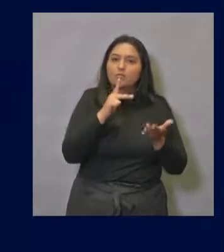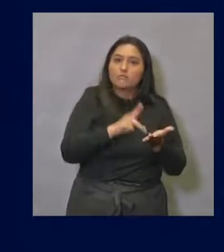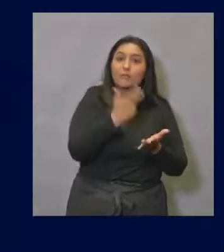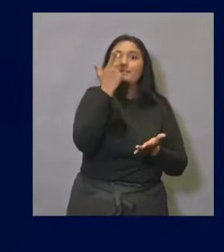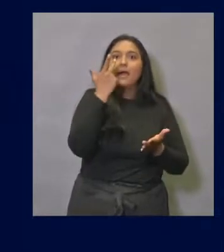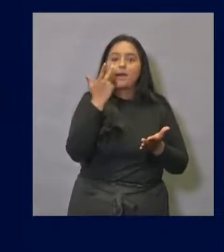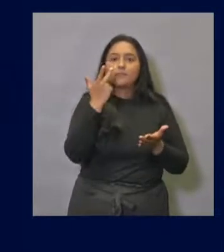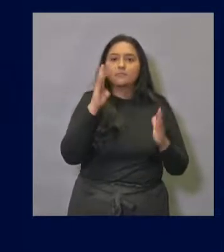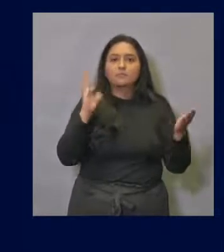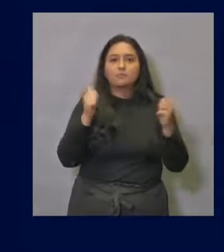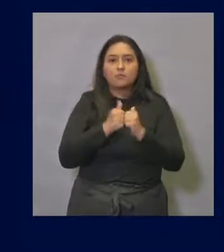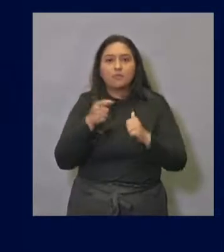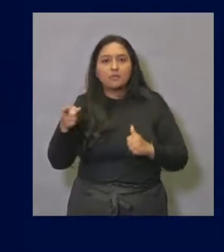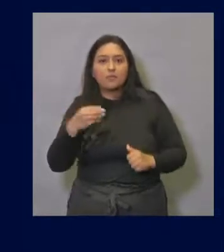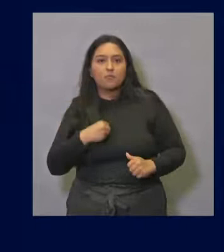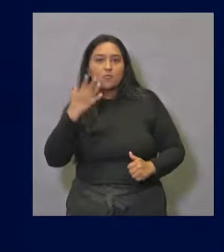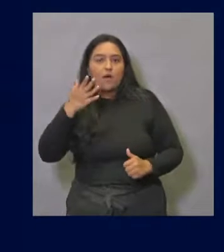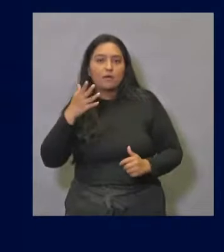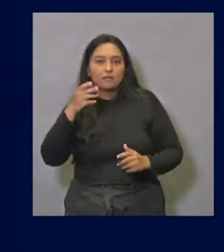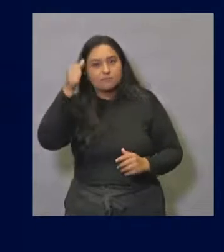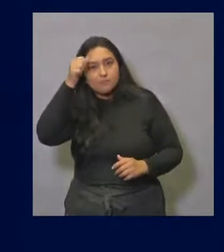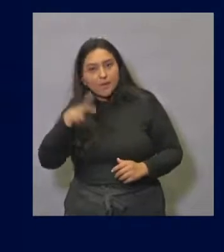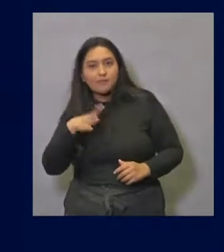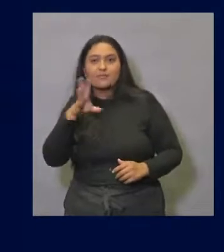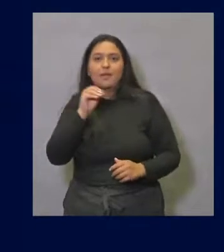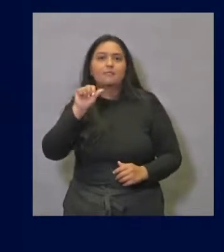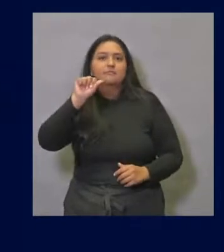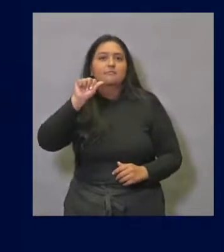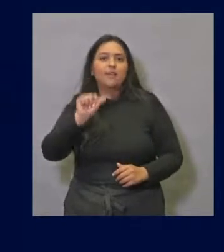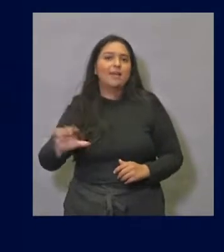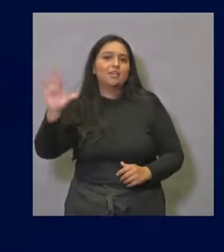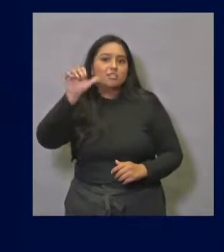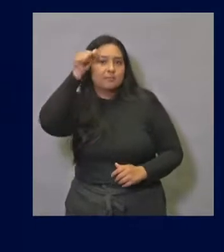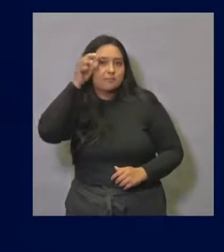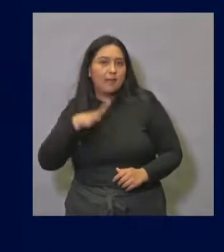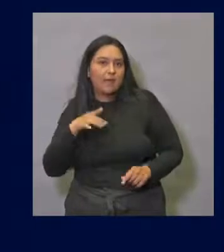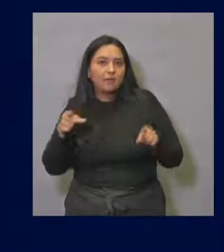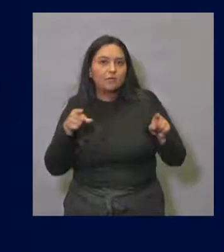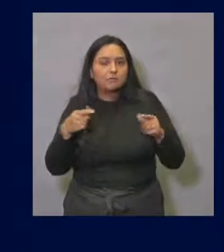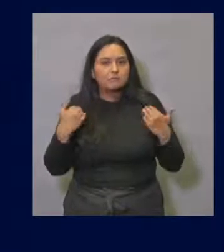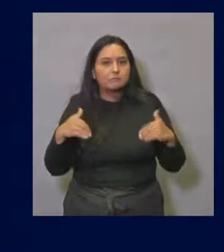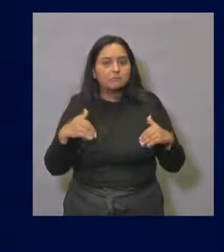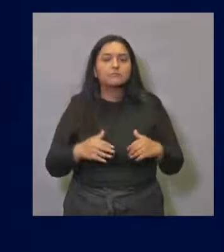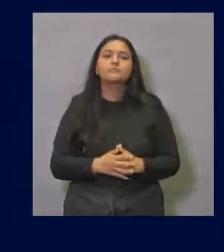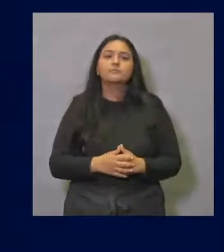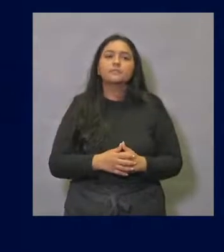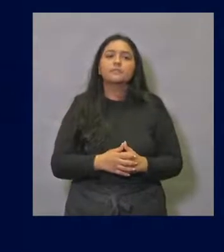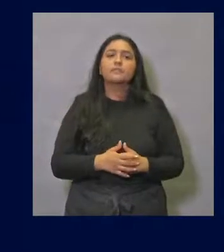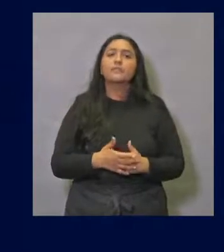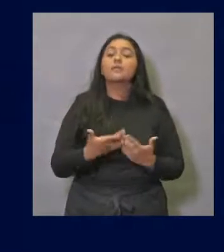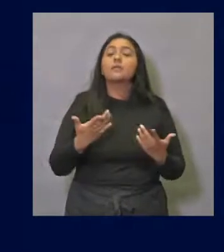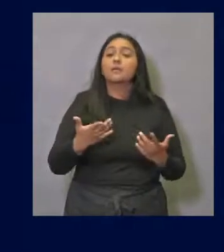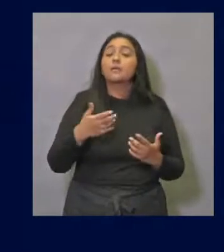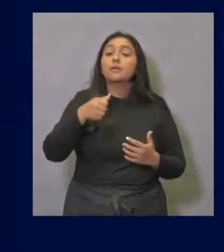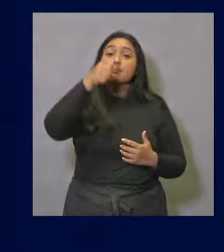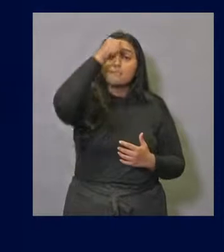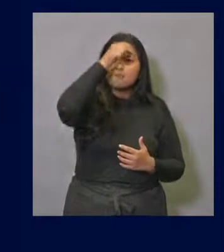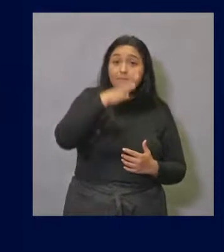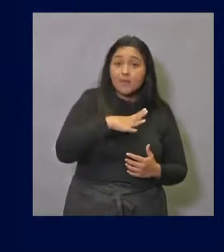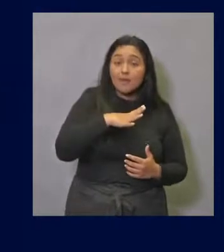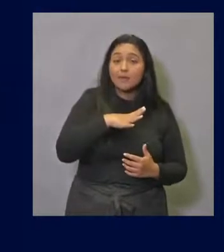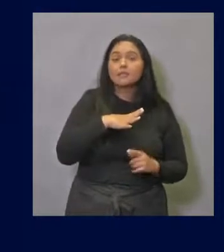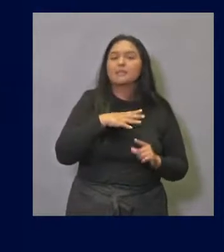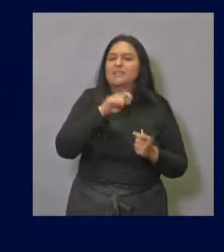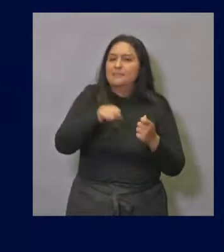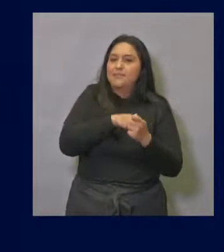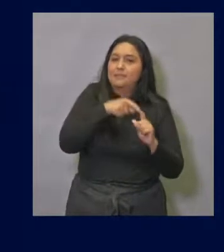the mortality rate for white males. Next slide. Unfortunately, although men and men of color in particular